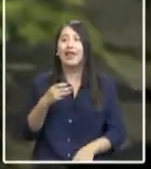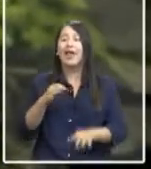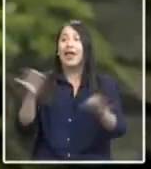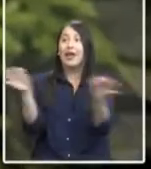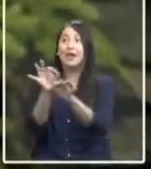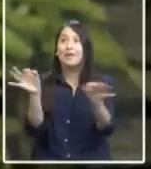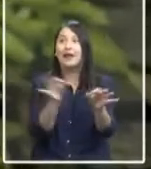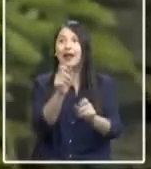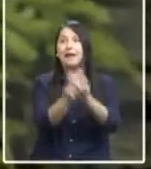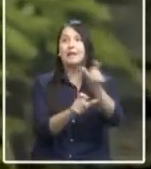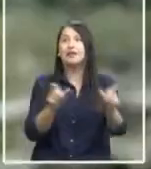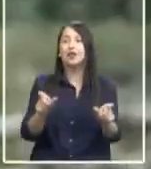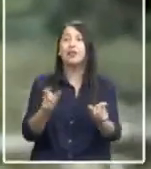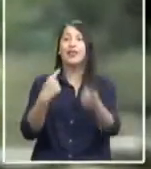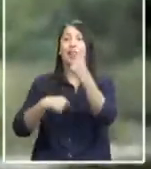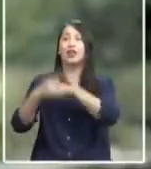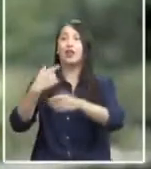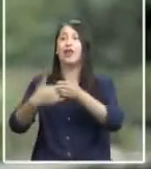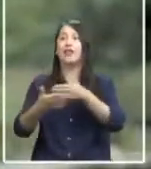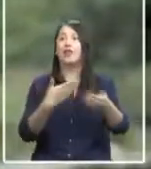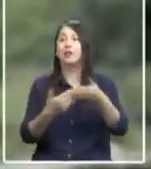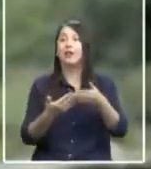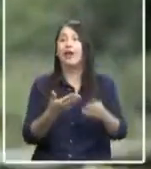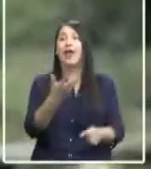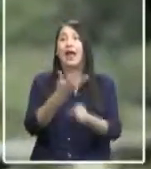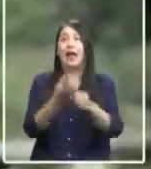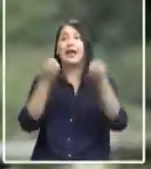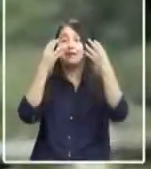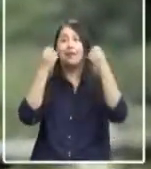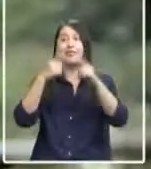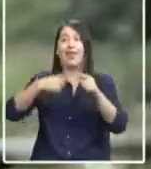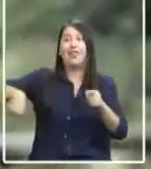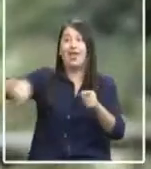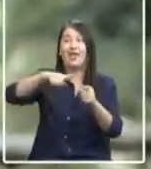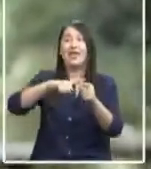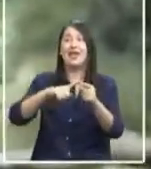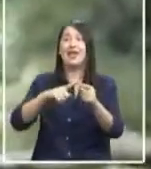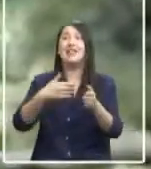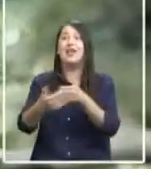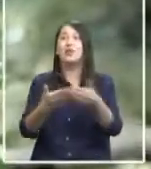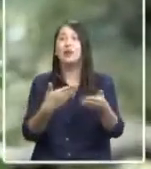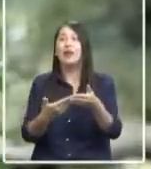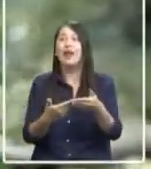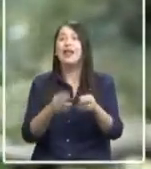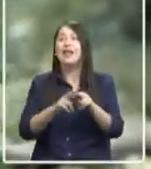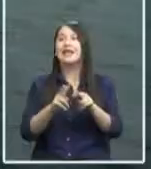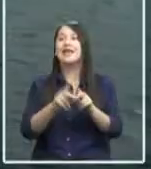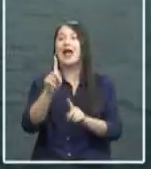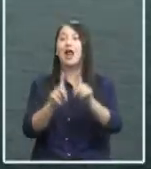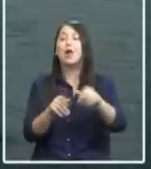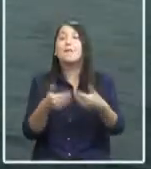is beautiful, that you have to look at, that you have to learn, and from that you have to take care of the planet.